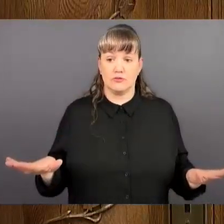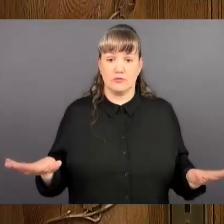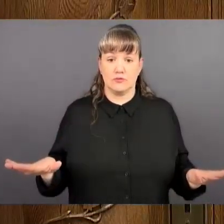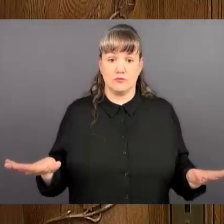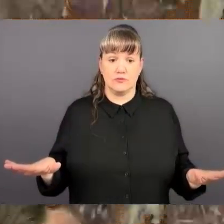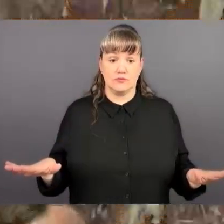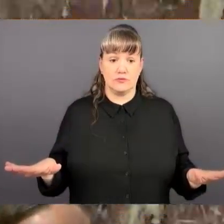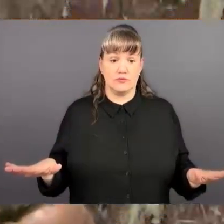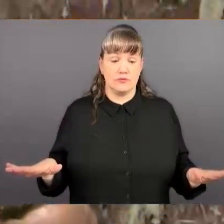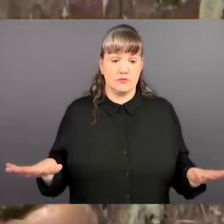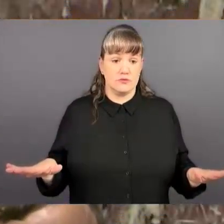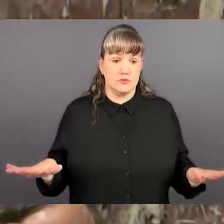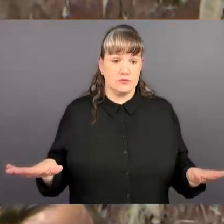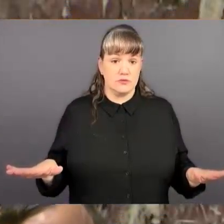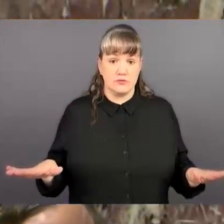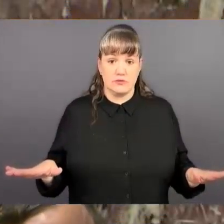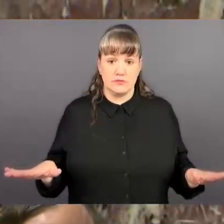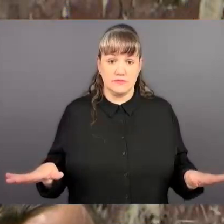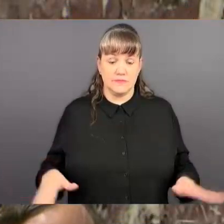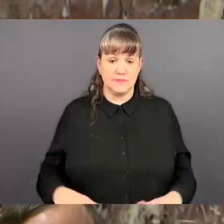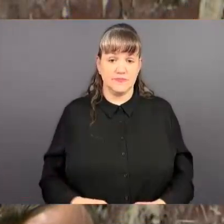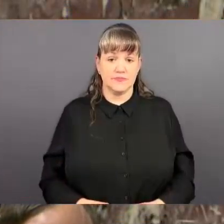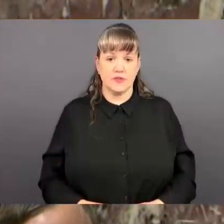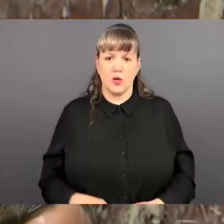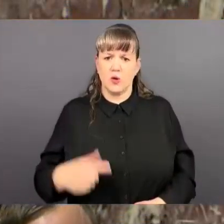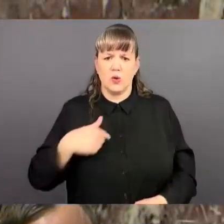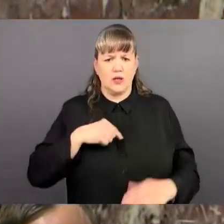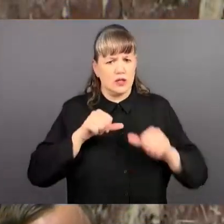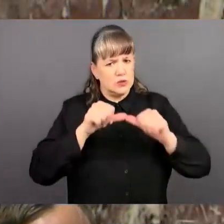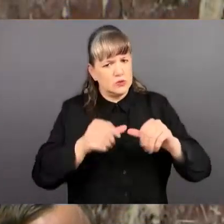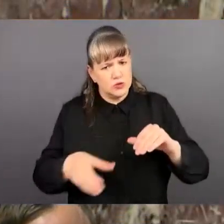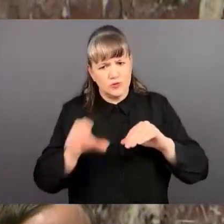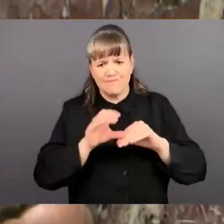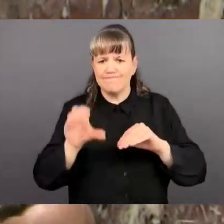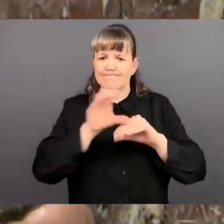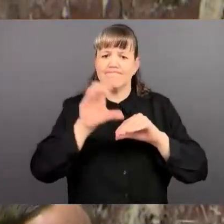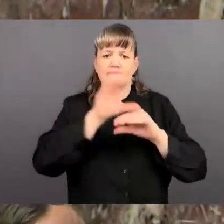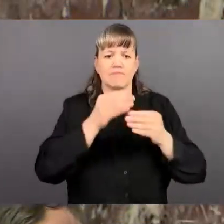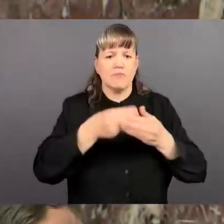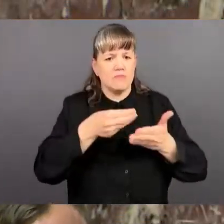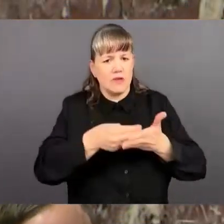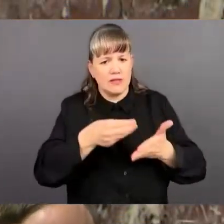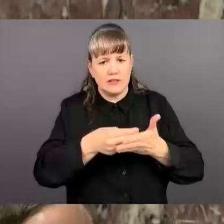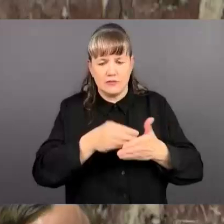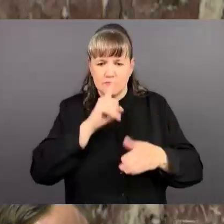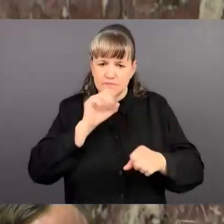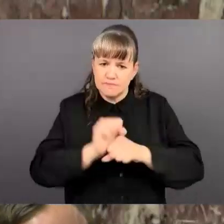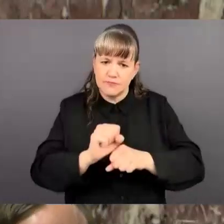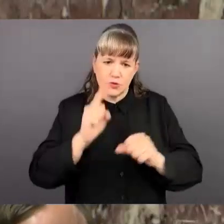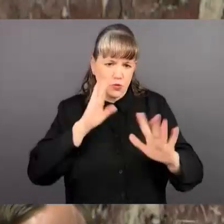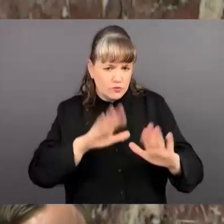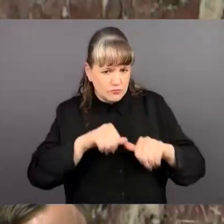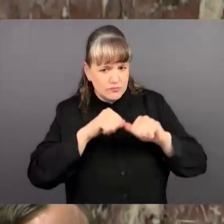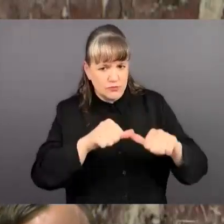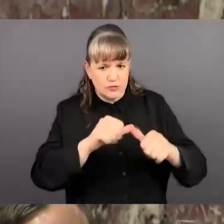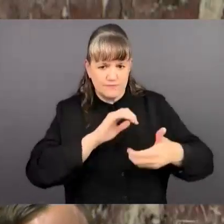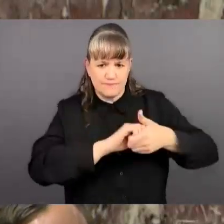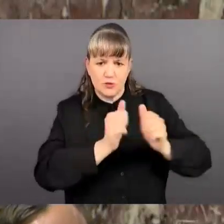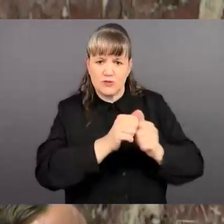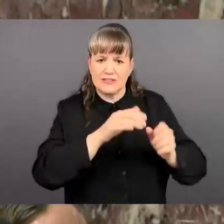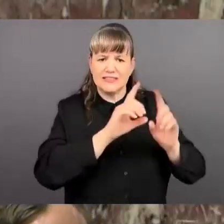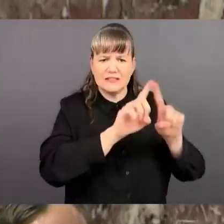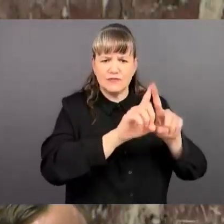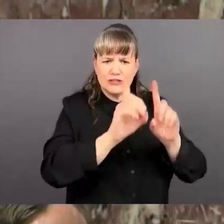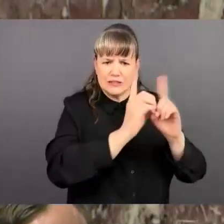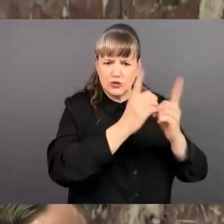We continue to increase funding. I absolutely will continue to work with districts like Surrey. I meet regularly with the board chair,